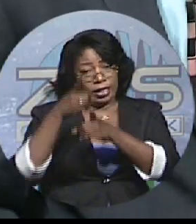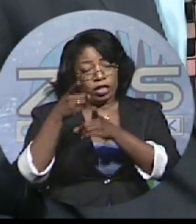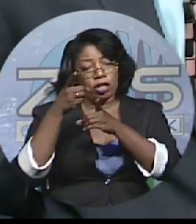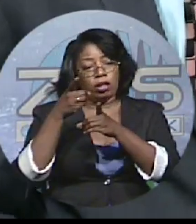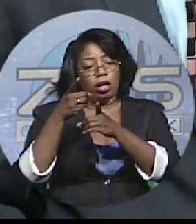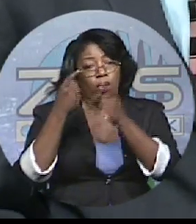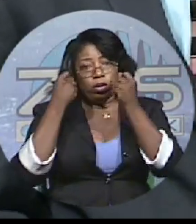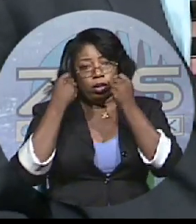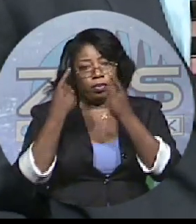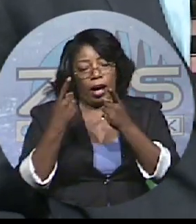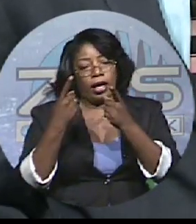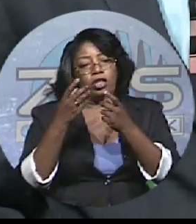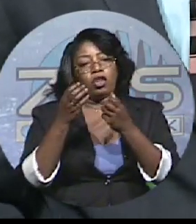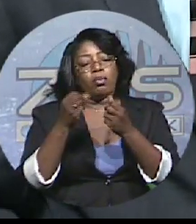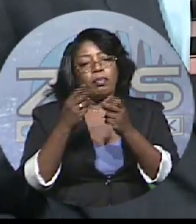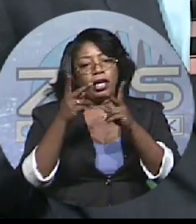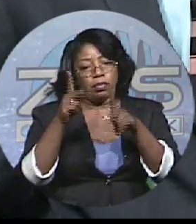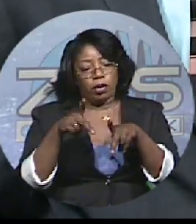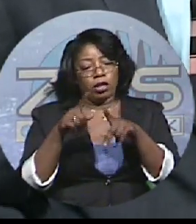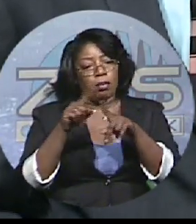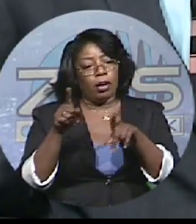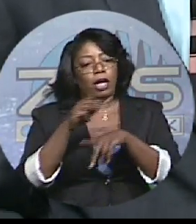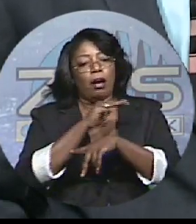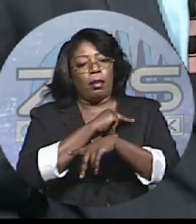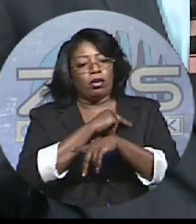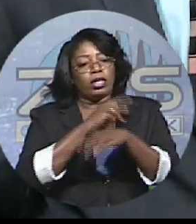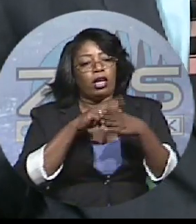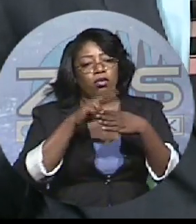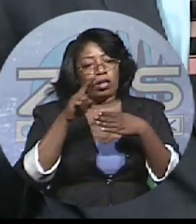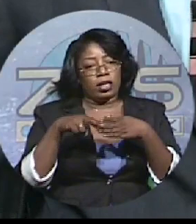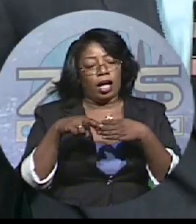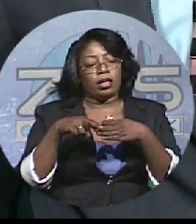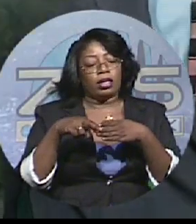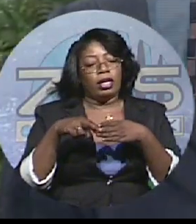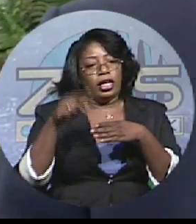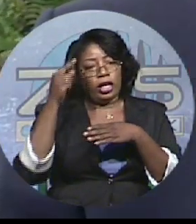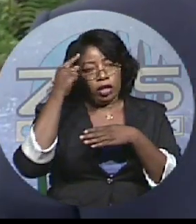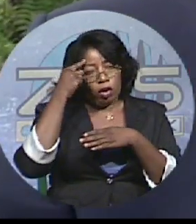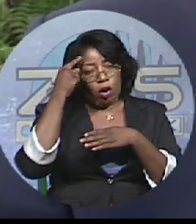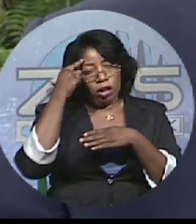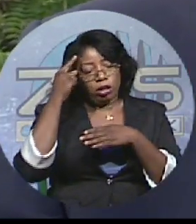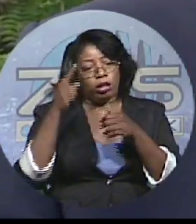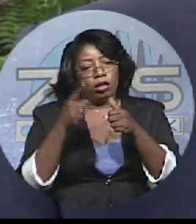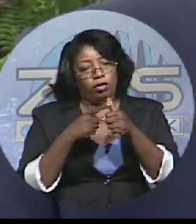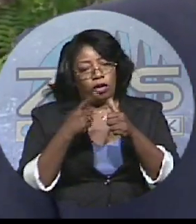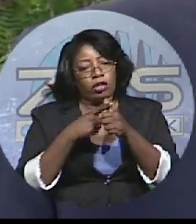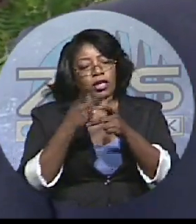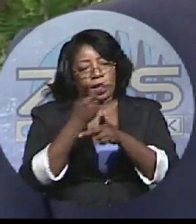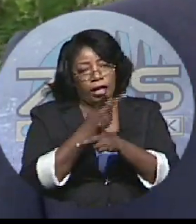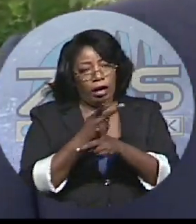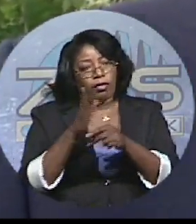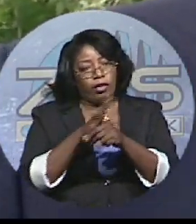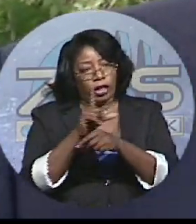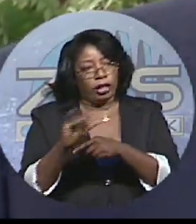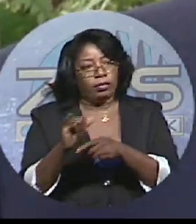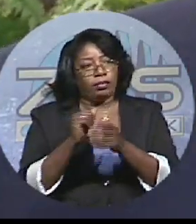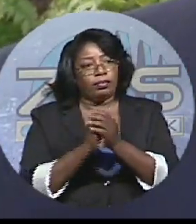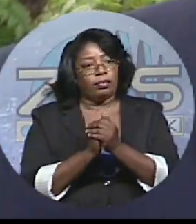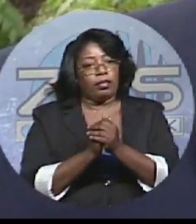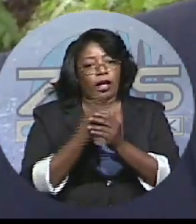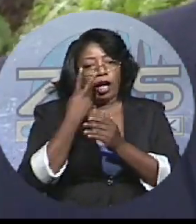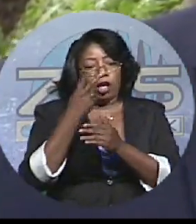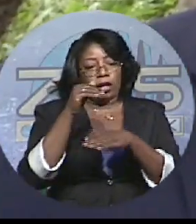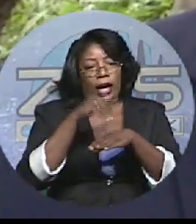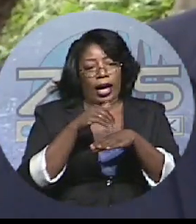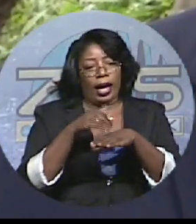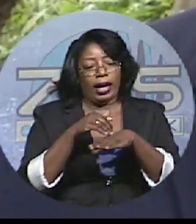surprise to some. However, Monroe says it was a result of careful consideration. So I looked at the available parties,